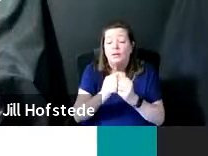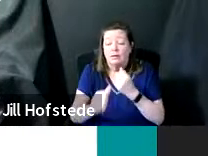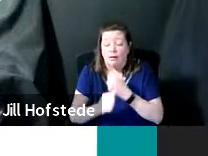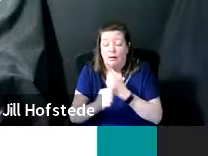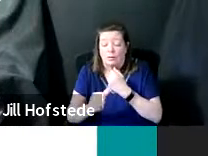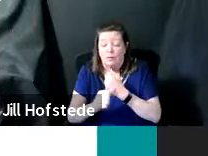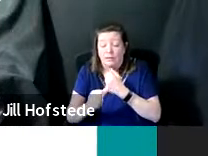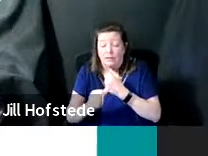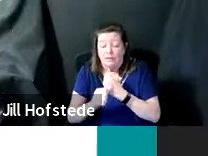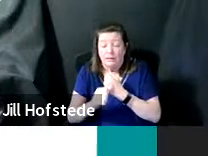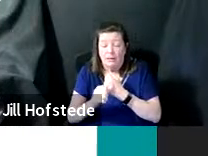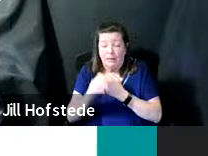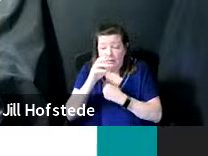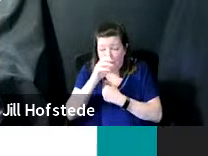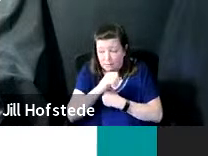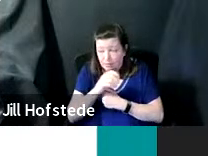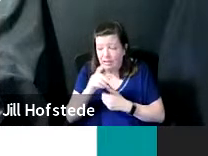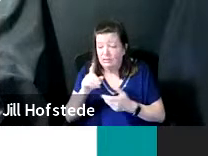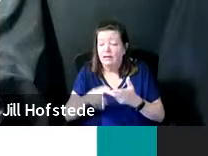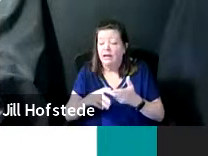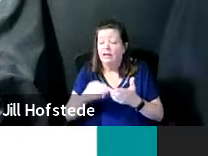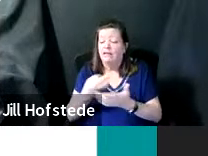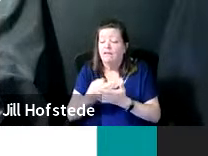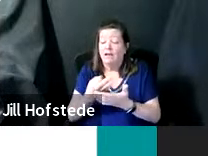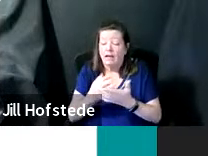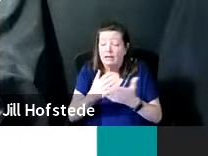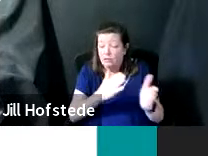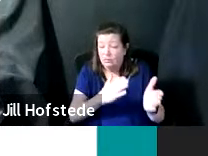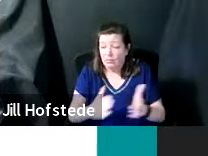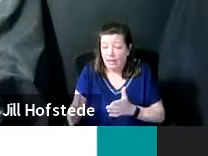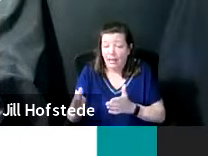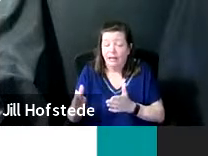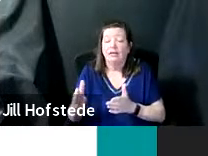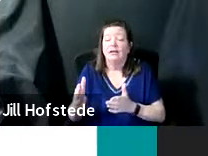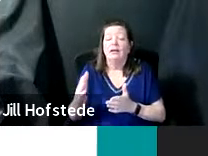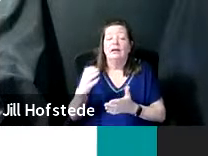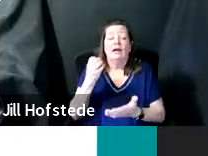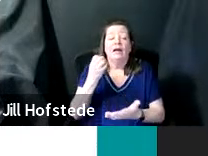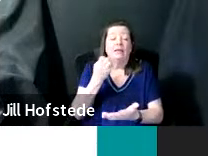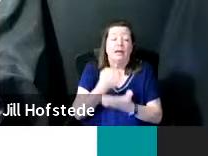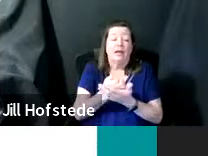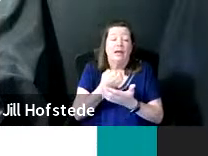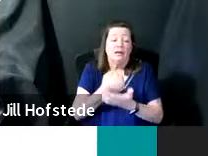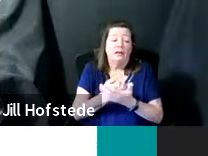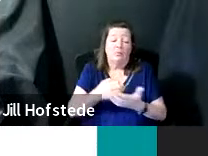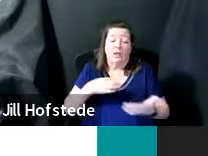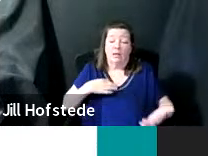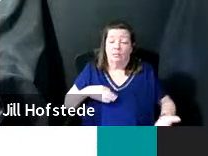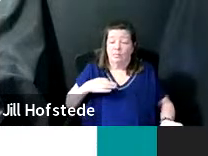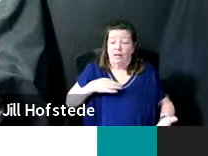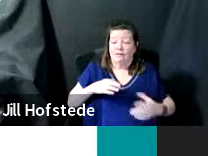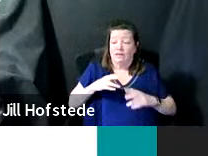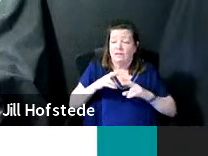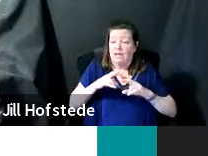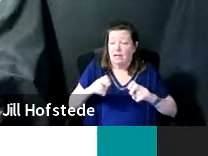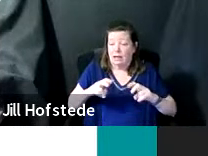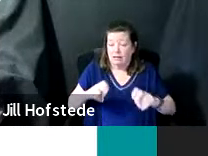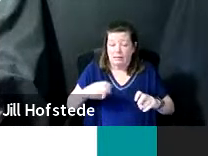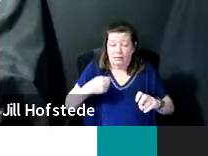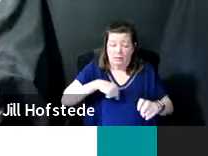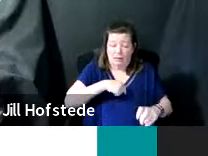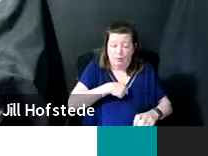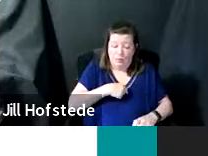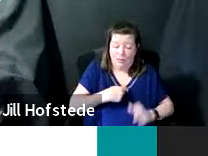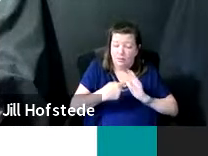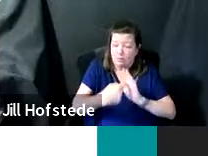did, the financial plan, as well as the economics benefits analysis that we presented last